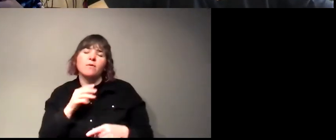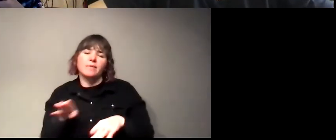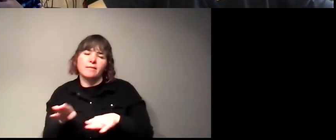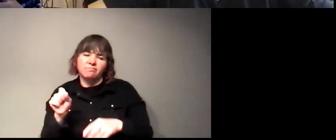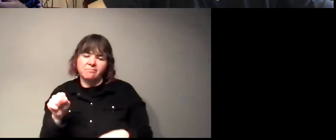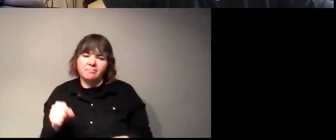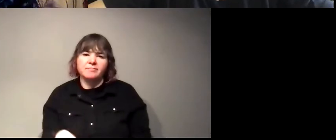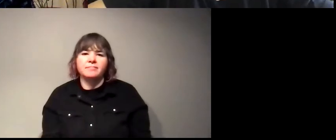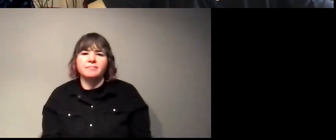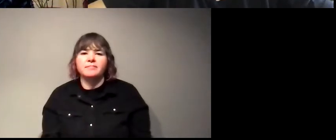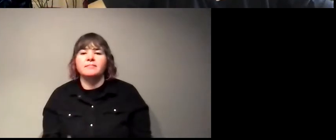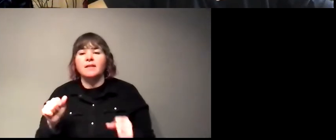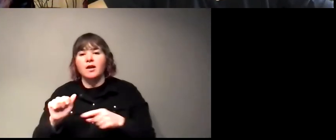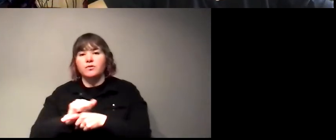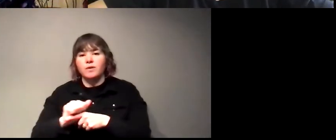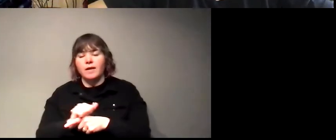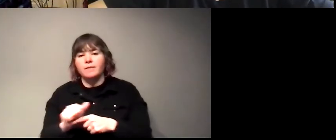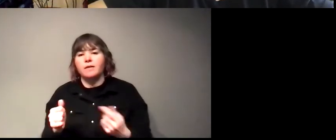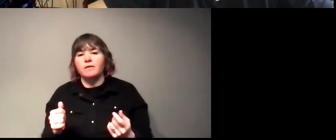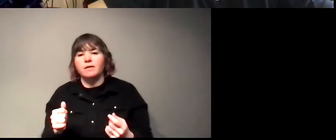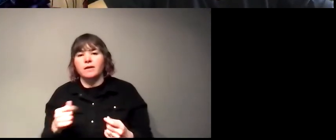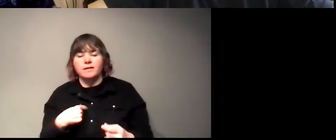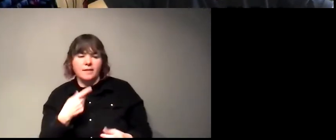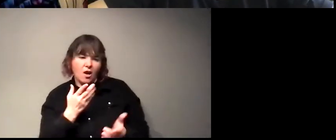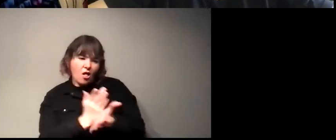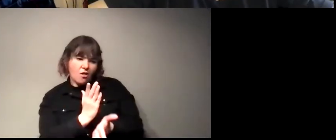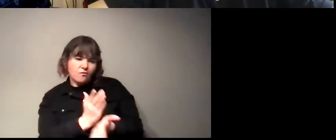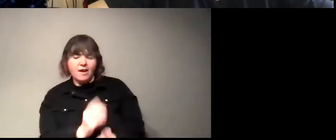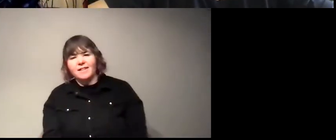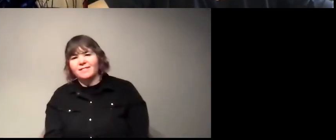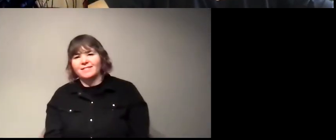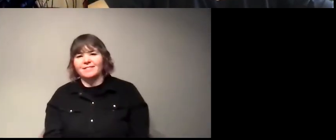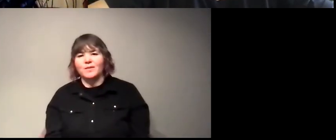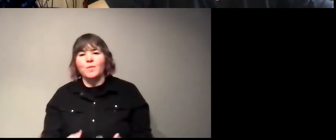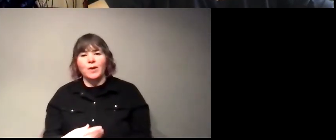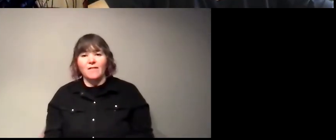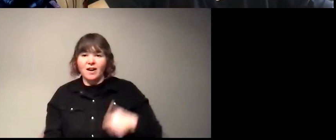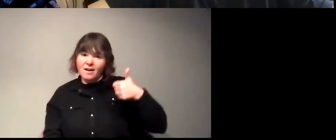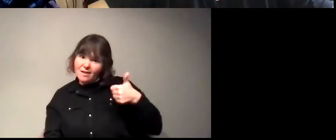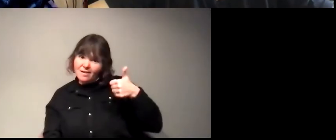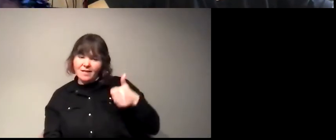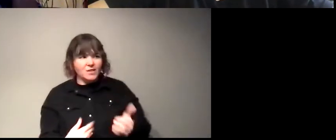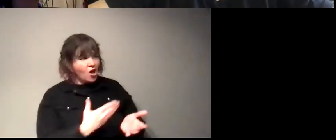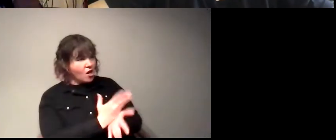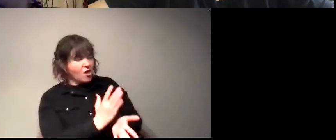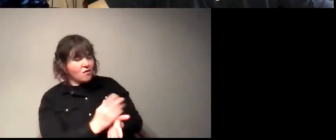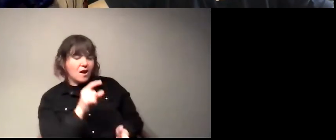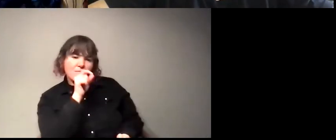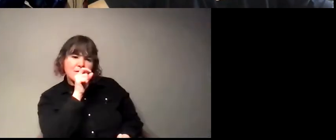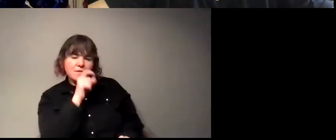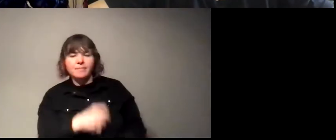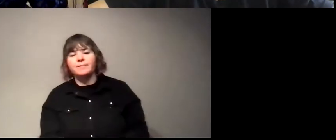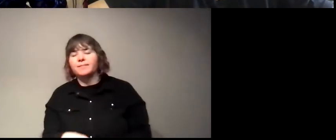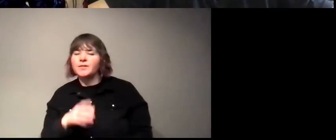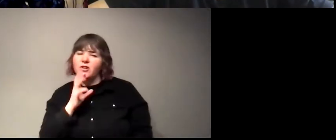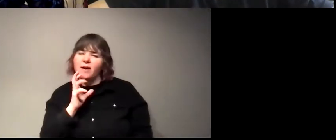So I can train them to do things like say, all right, with whenever I do a thumb. So they'll talk back in that